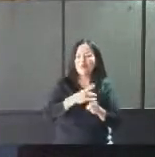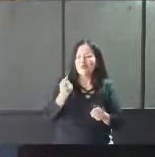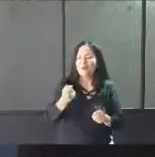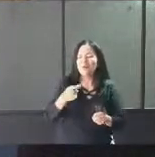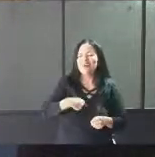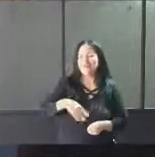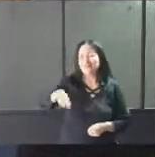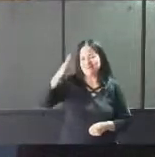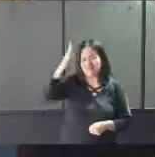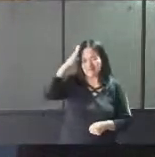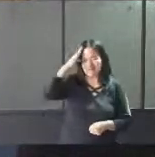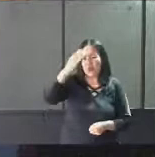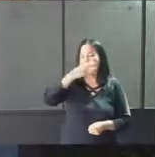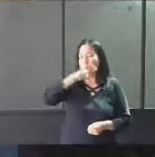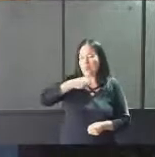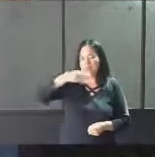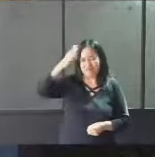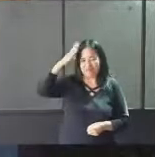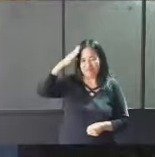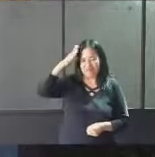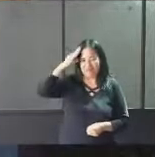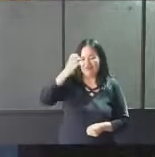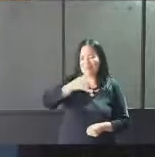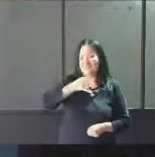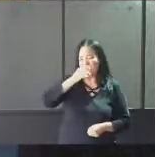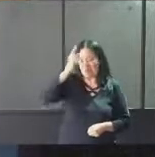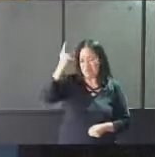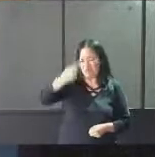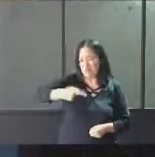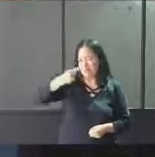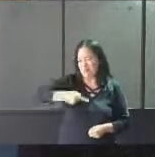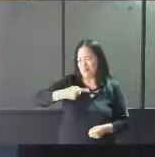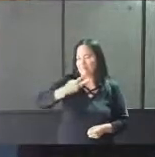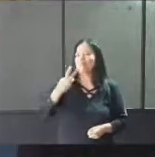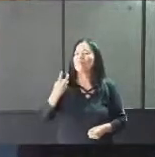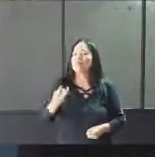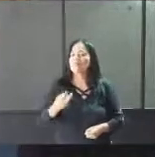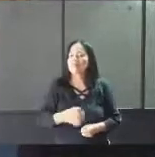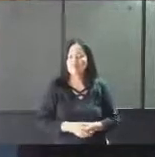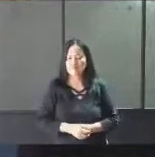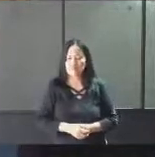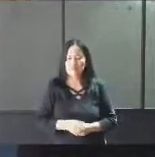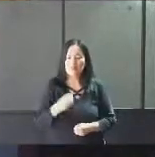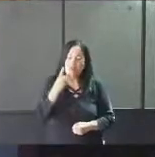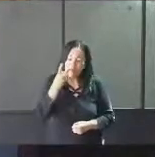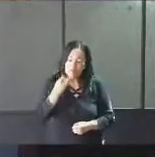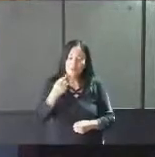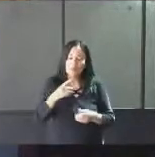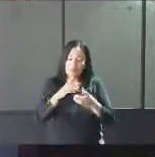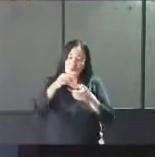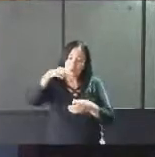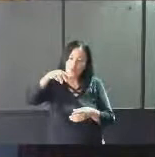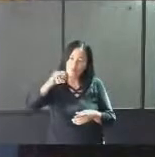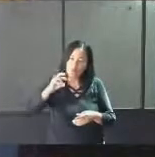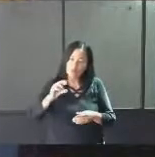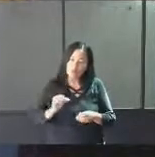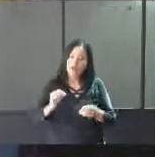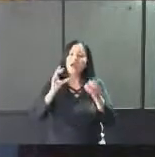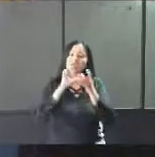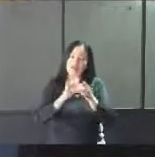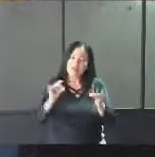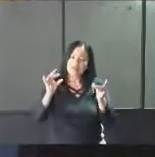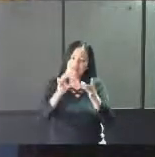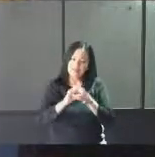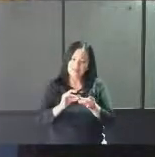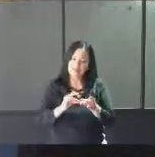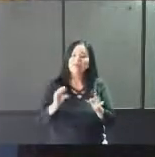patriarchal configuration, not only of our societies, but also our market. And I think, Dora, you mentioned something very deep related